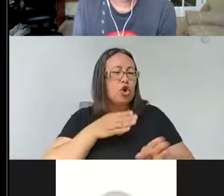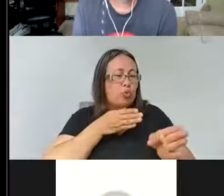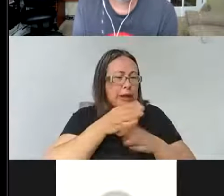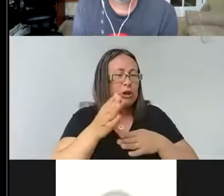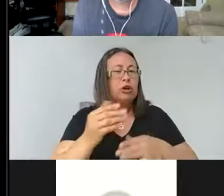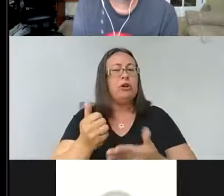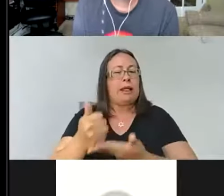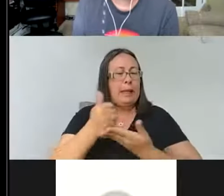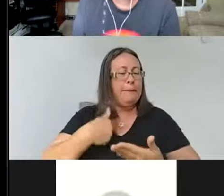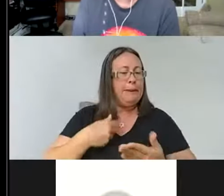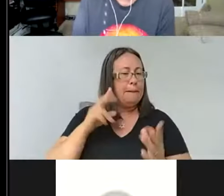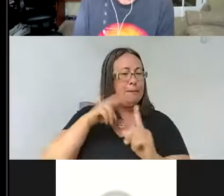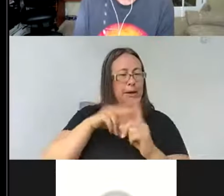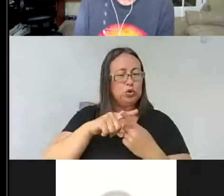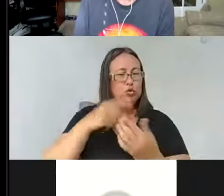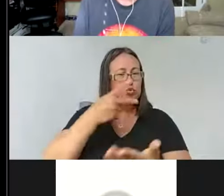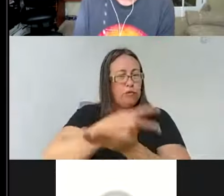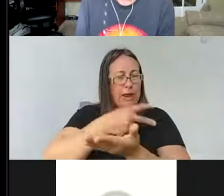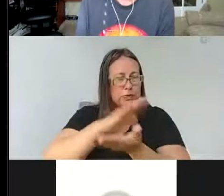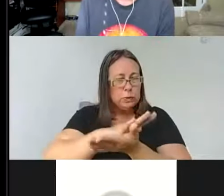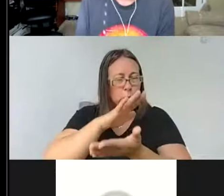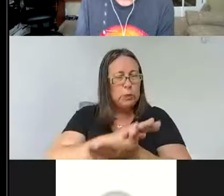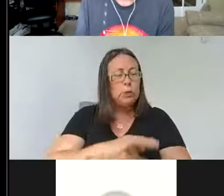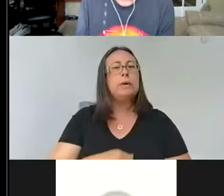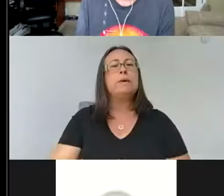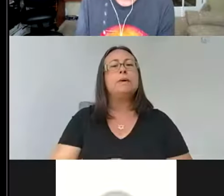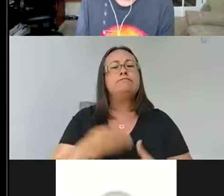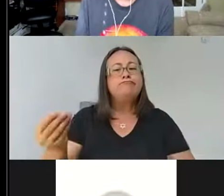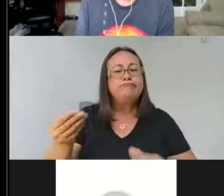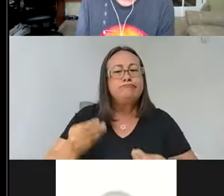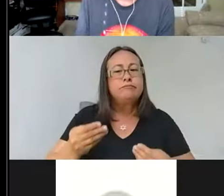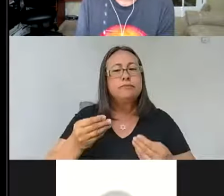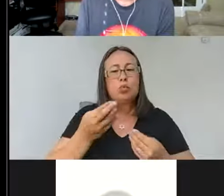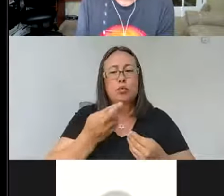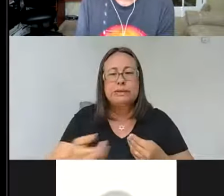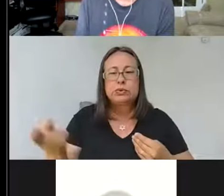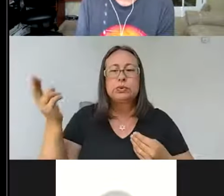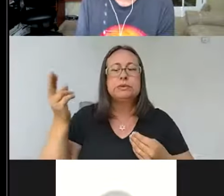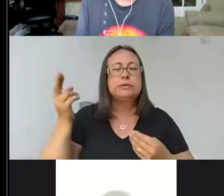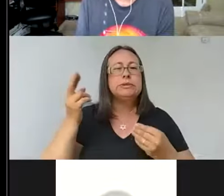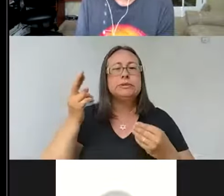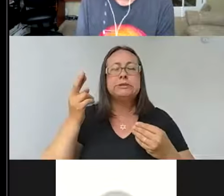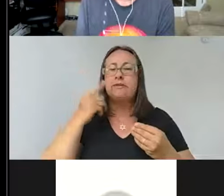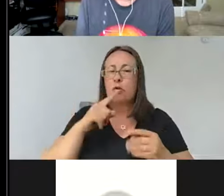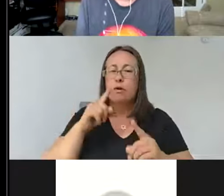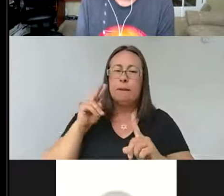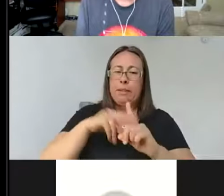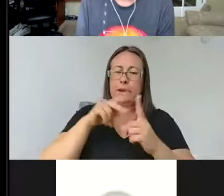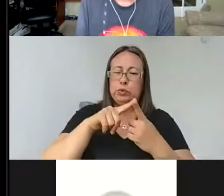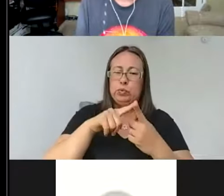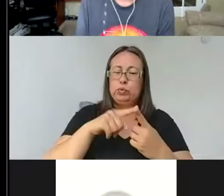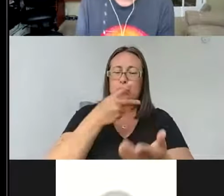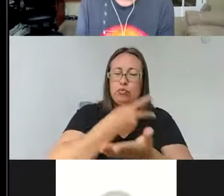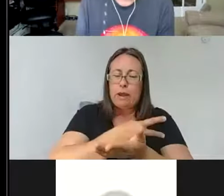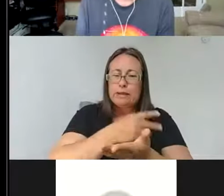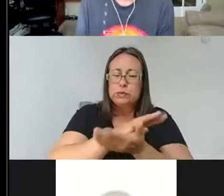also really instrumental for that, really giving me resources to apply to grad school and, take